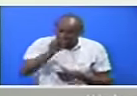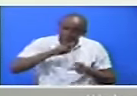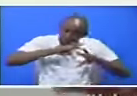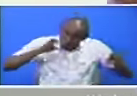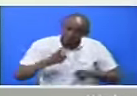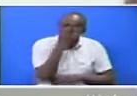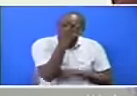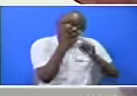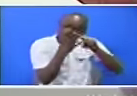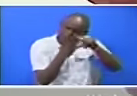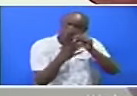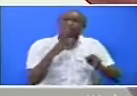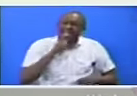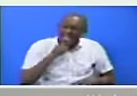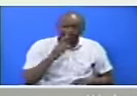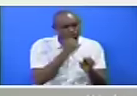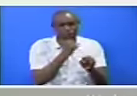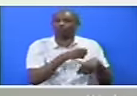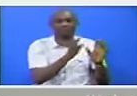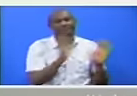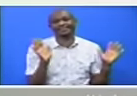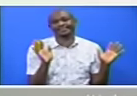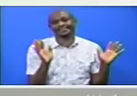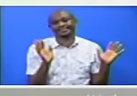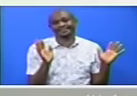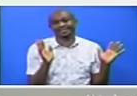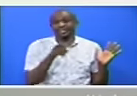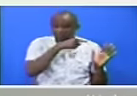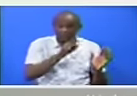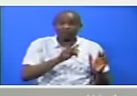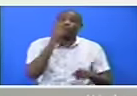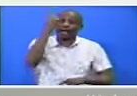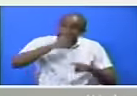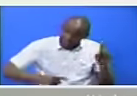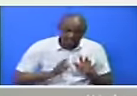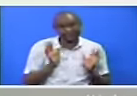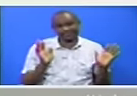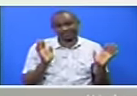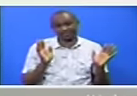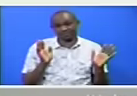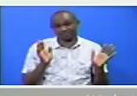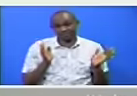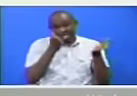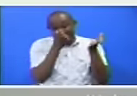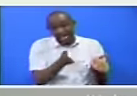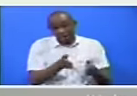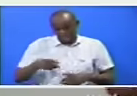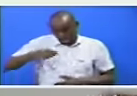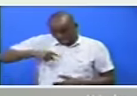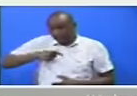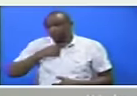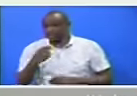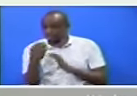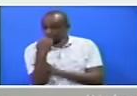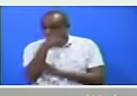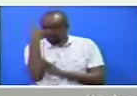Wakitafutia wanaume ine kazi. Wamekaa mwaka mzima. Sasa sisi tuwataka